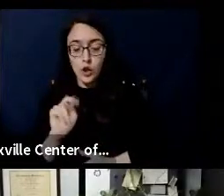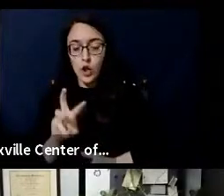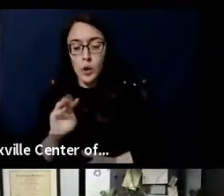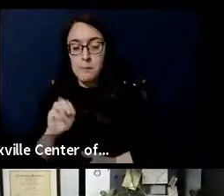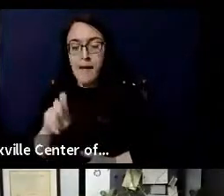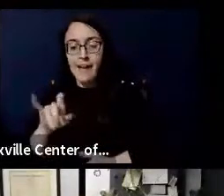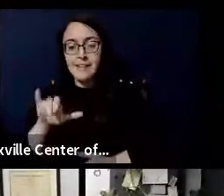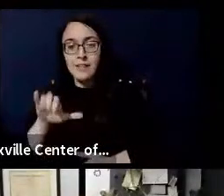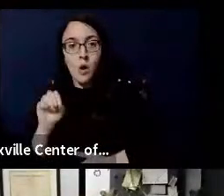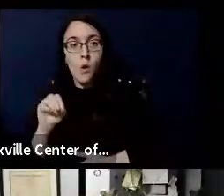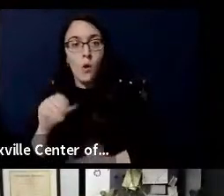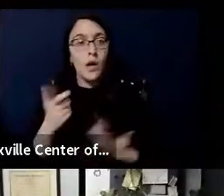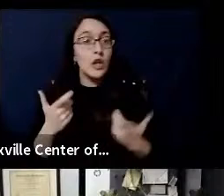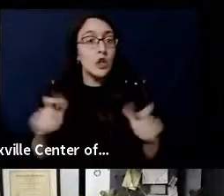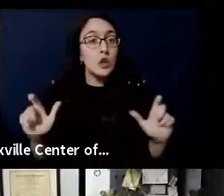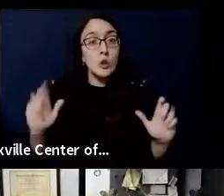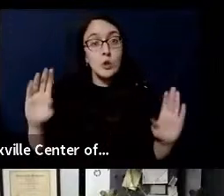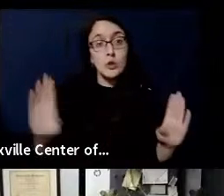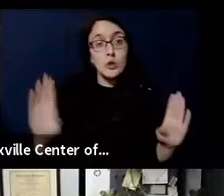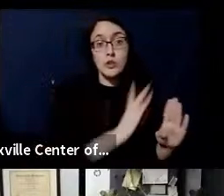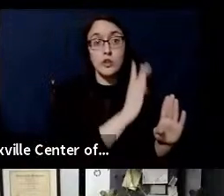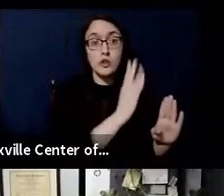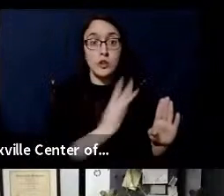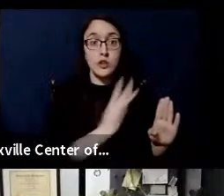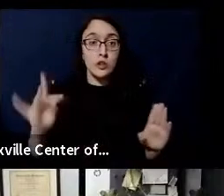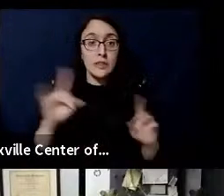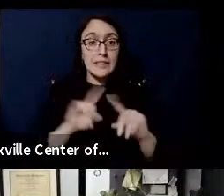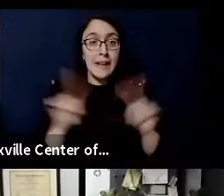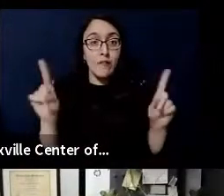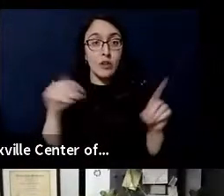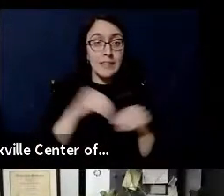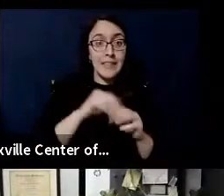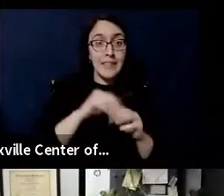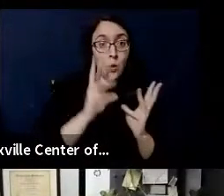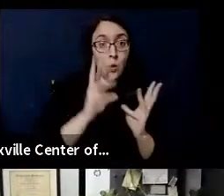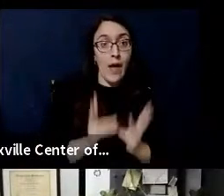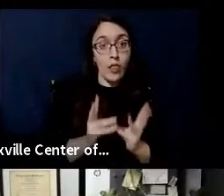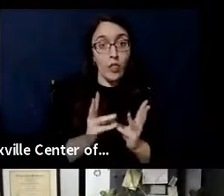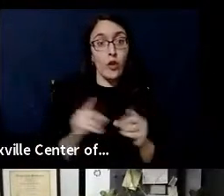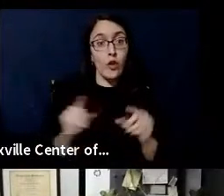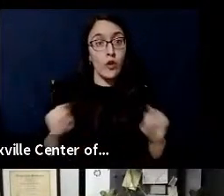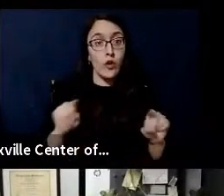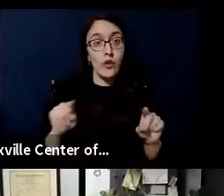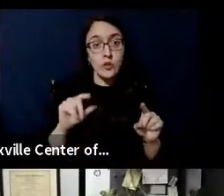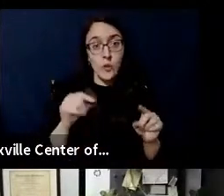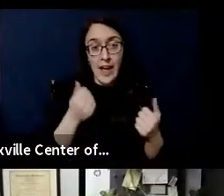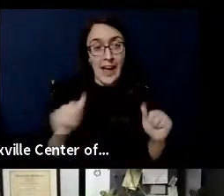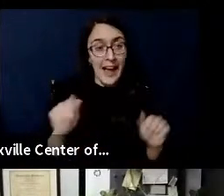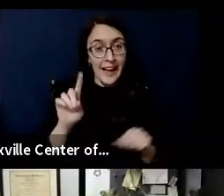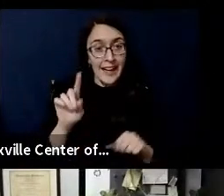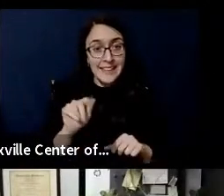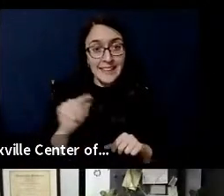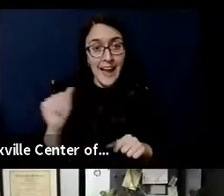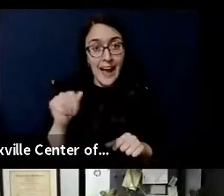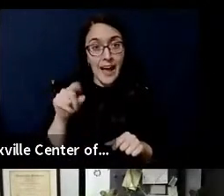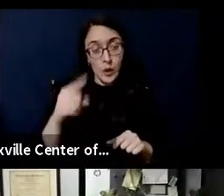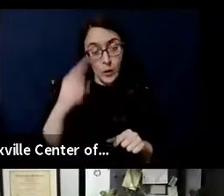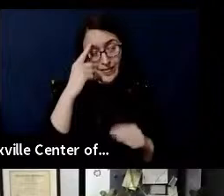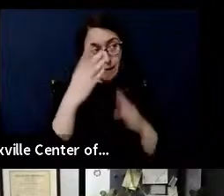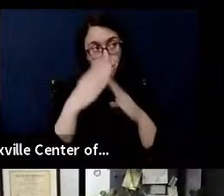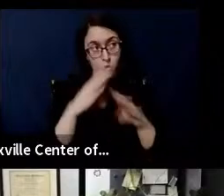for example, between Amarillo and Houston, or Amarillo and Brownsville. Is there any data that breaks the state up geographically or anything like